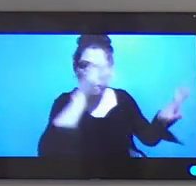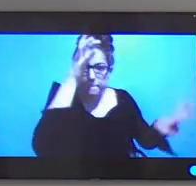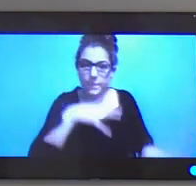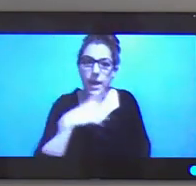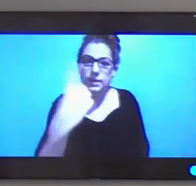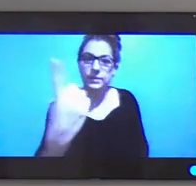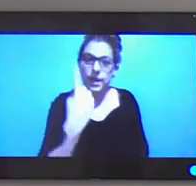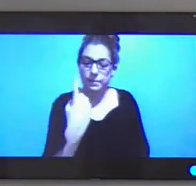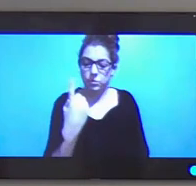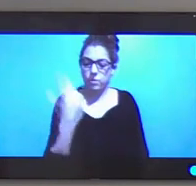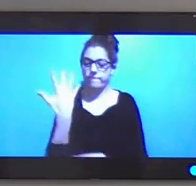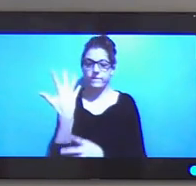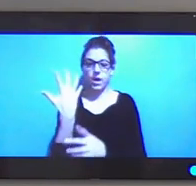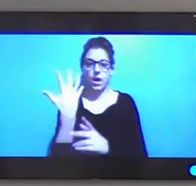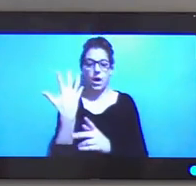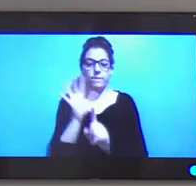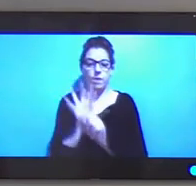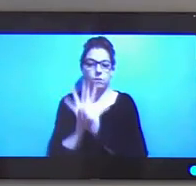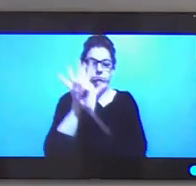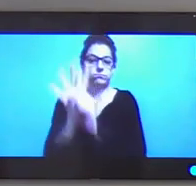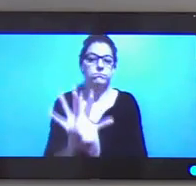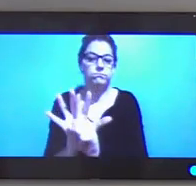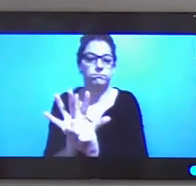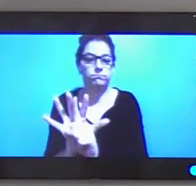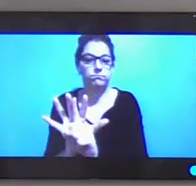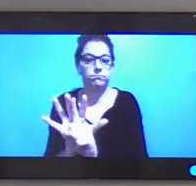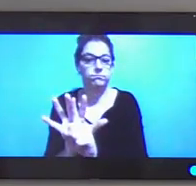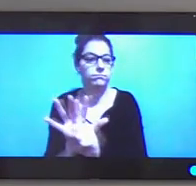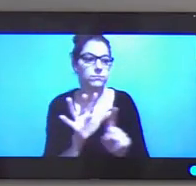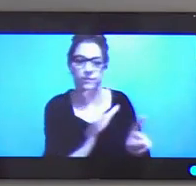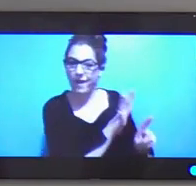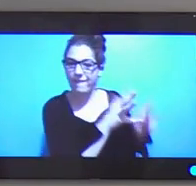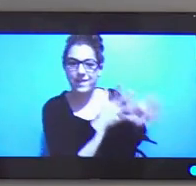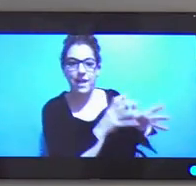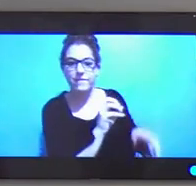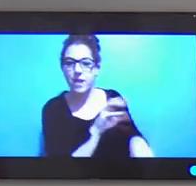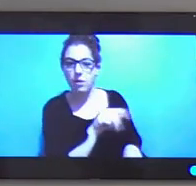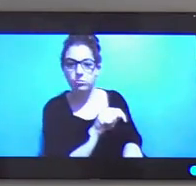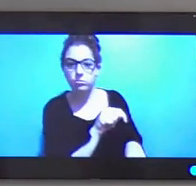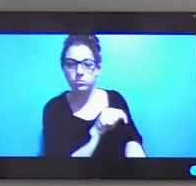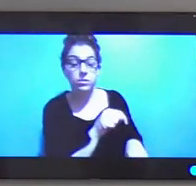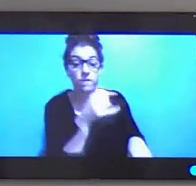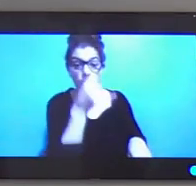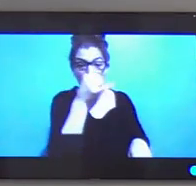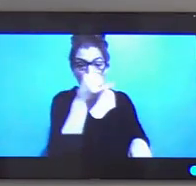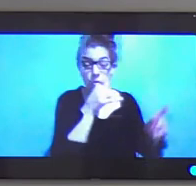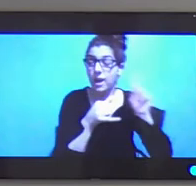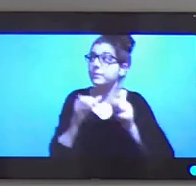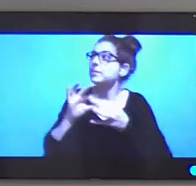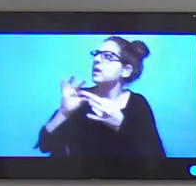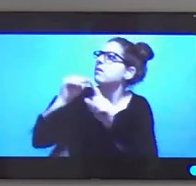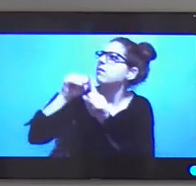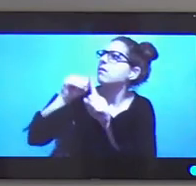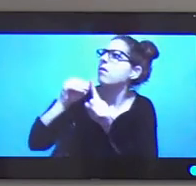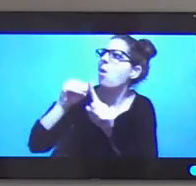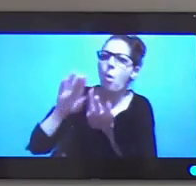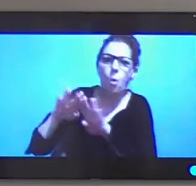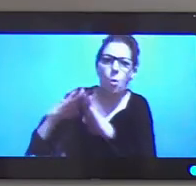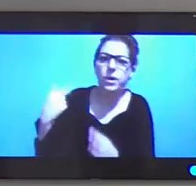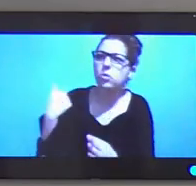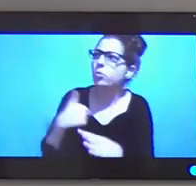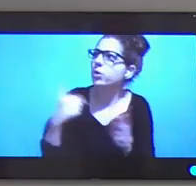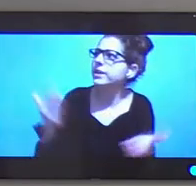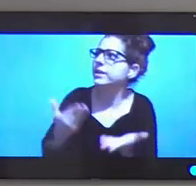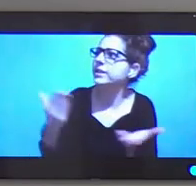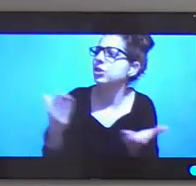marriage, and the door was shut. Afterward, the other virgins came also, saying, 'Lord, open to us.'